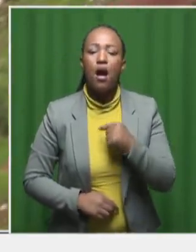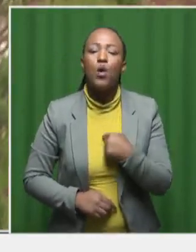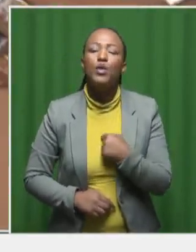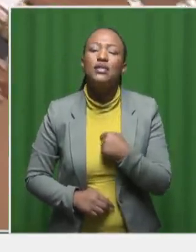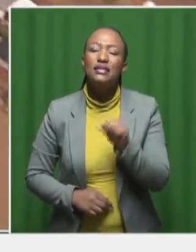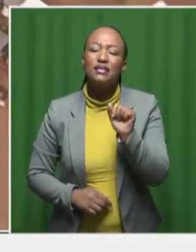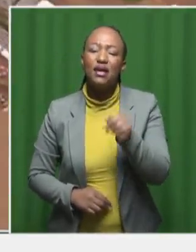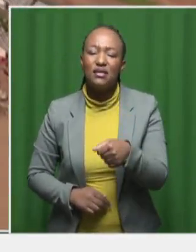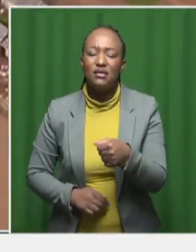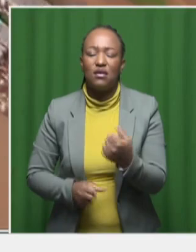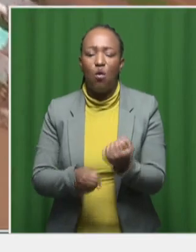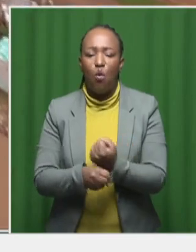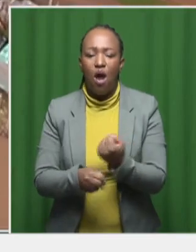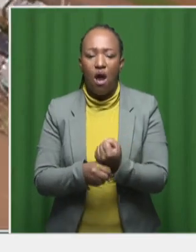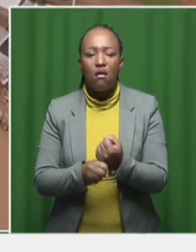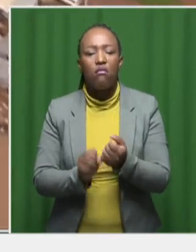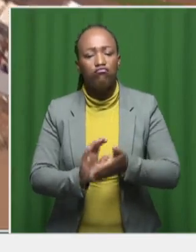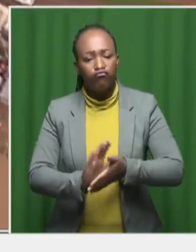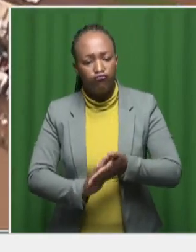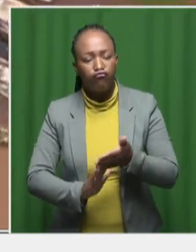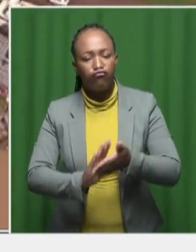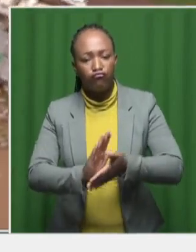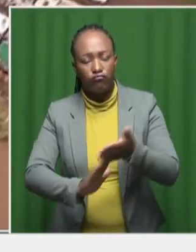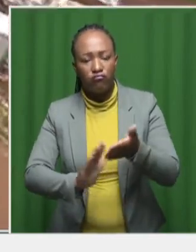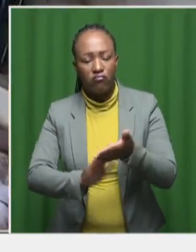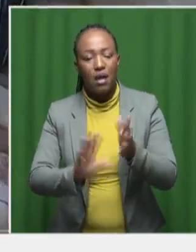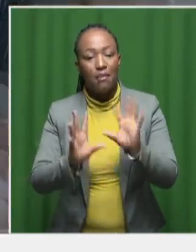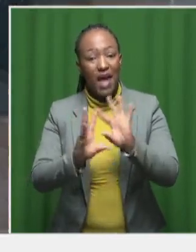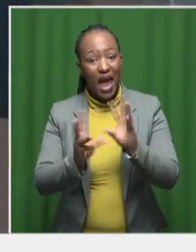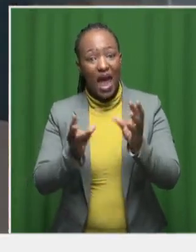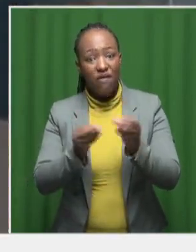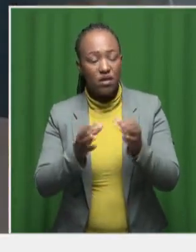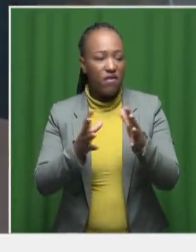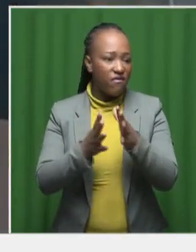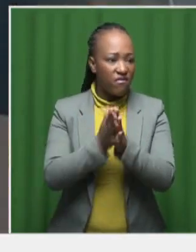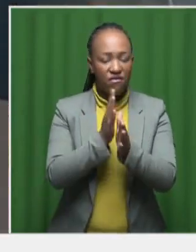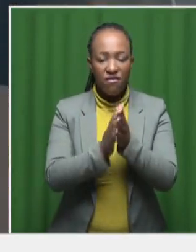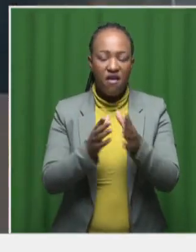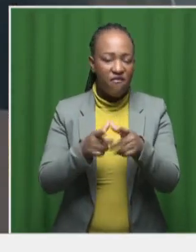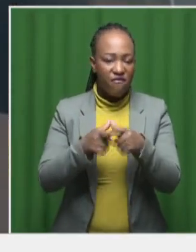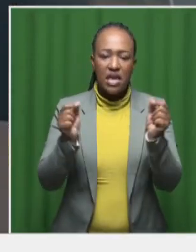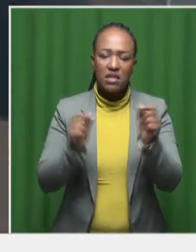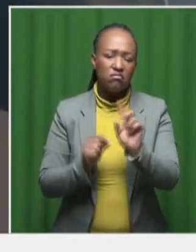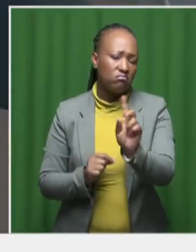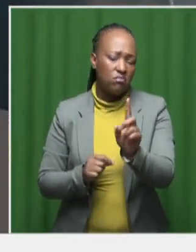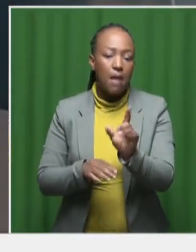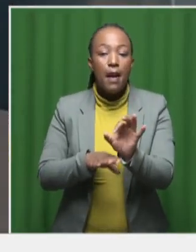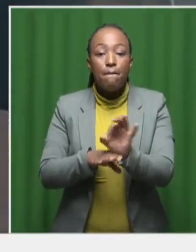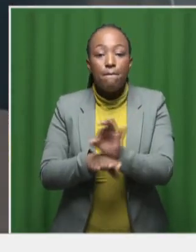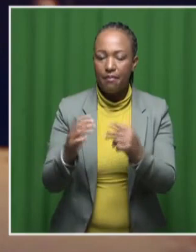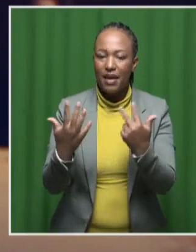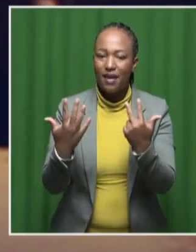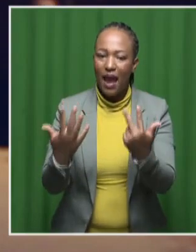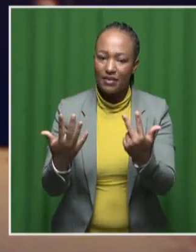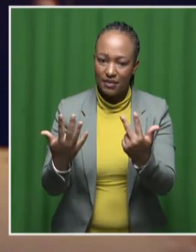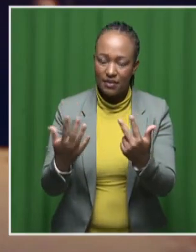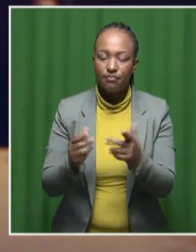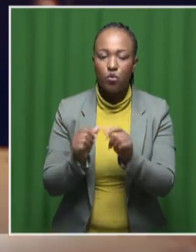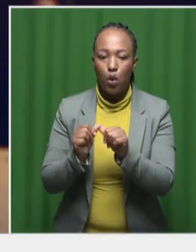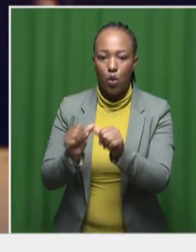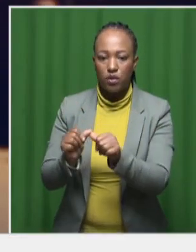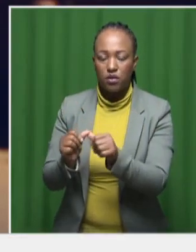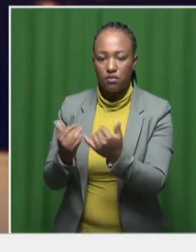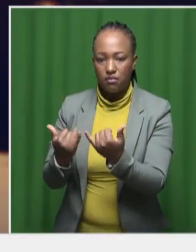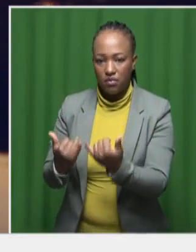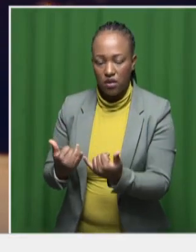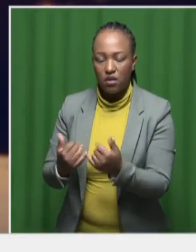work in progress. We have not completed everything, but we are on course with our plan to restore services. Well, let's continue to